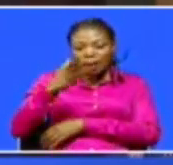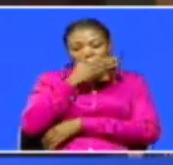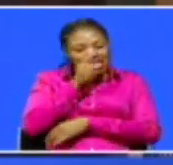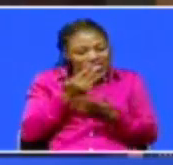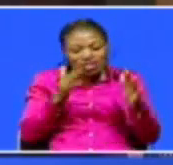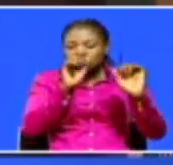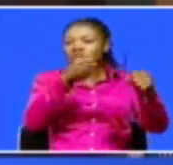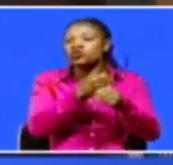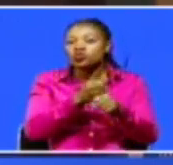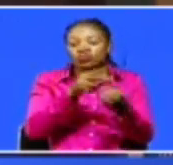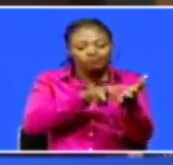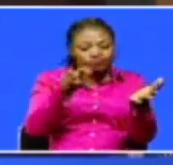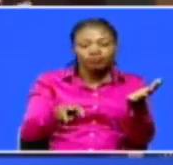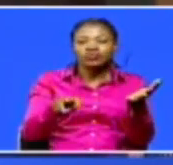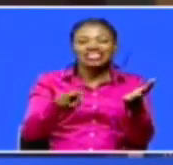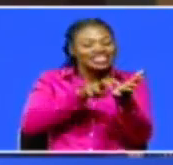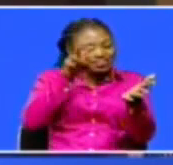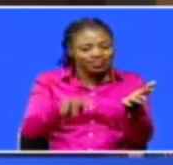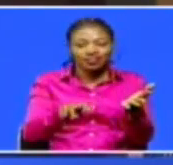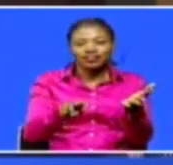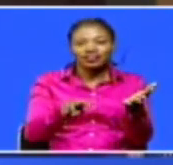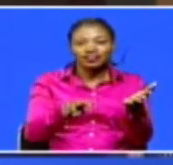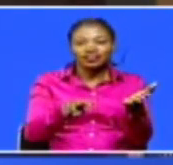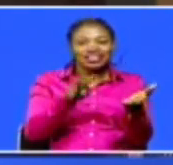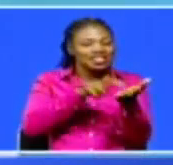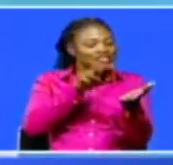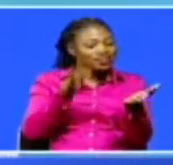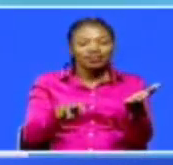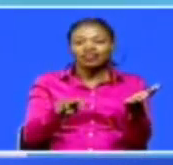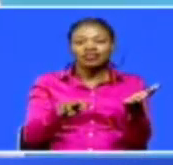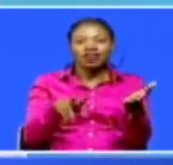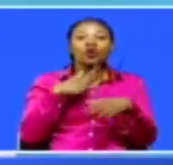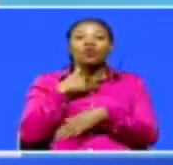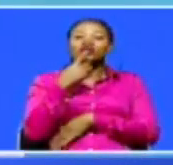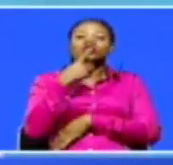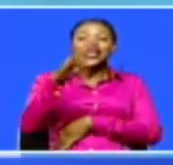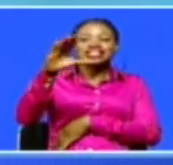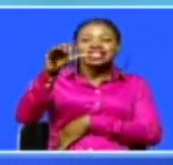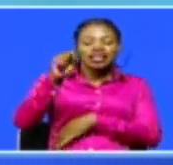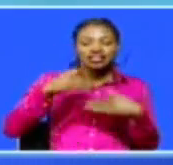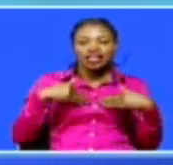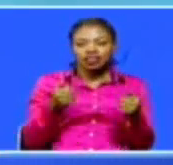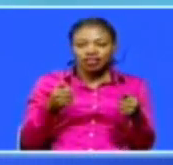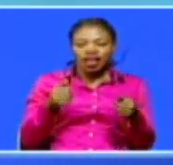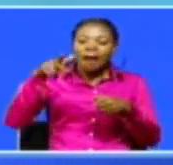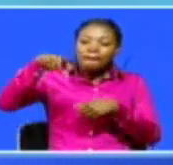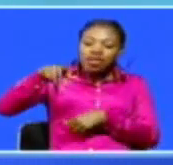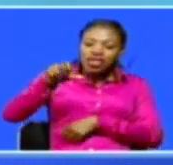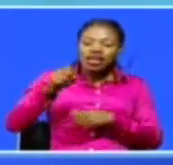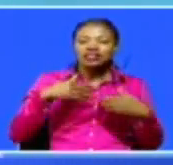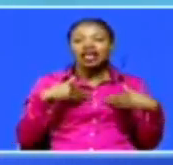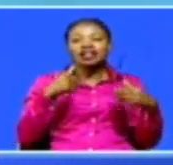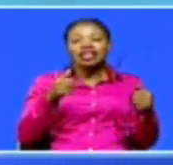for this country is to step aside, resign. Resign. I want to tell the CS Health, the PS